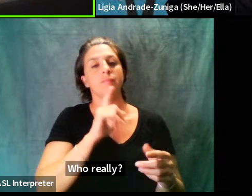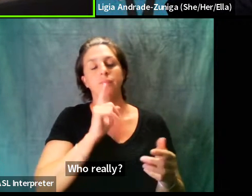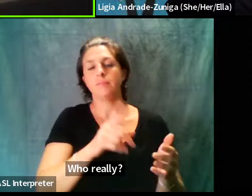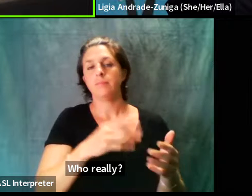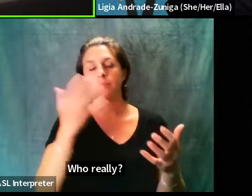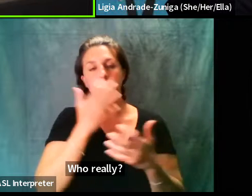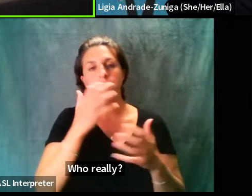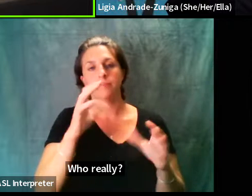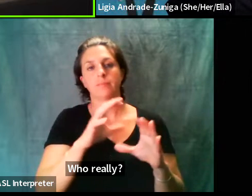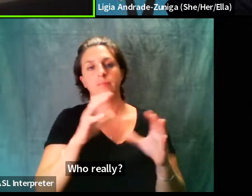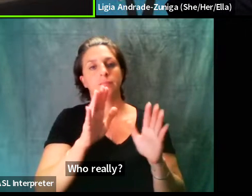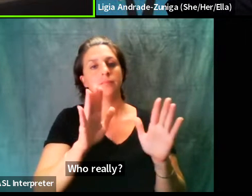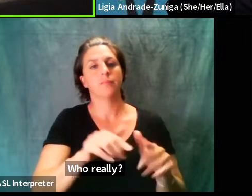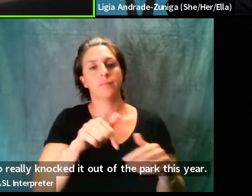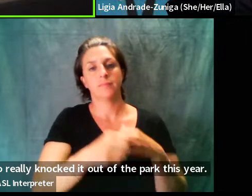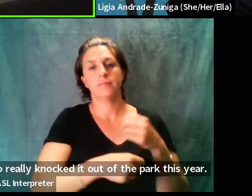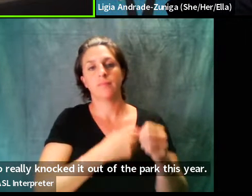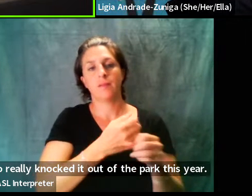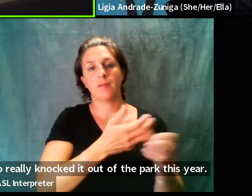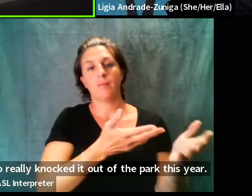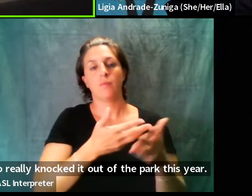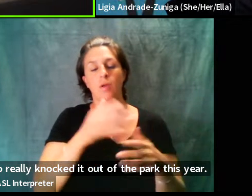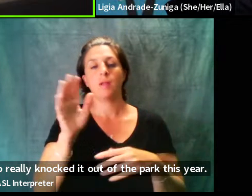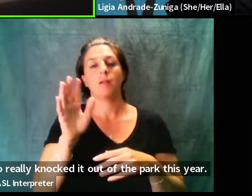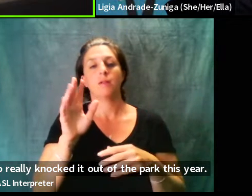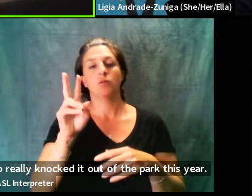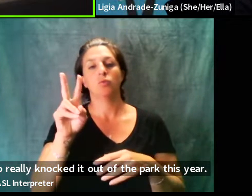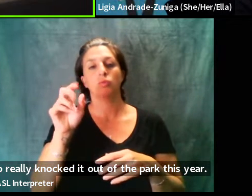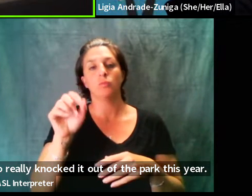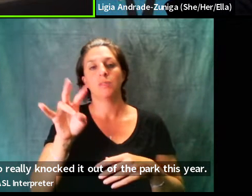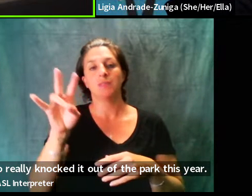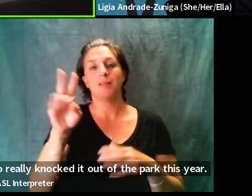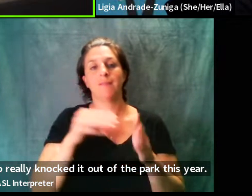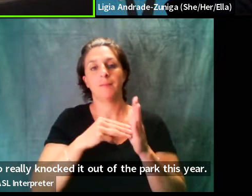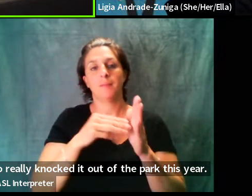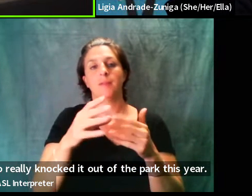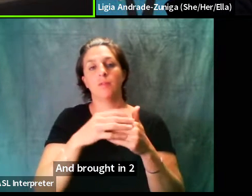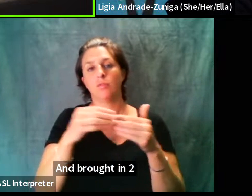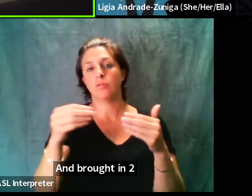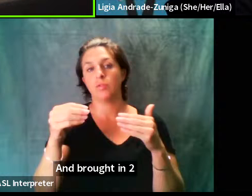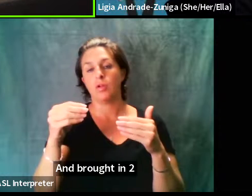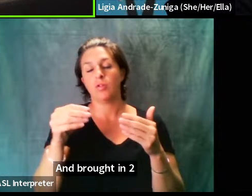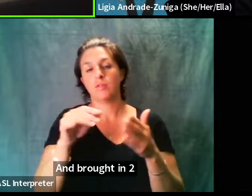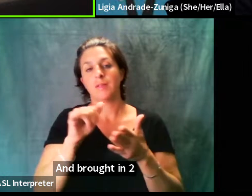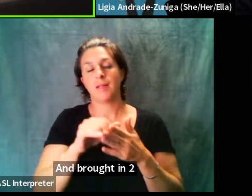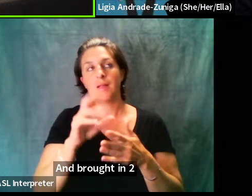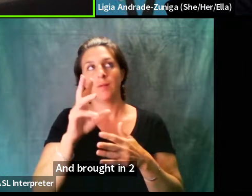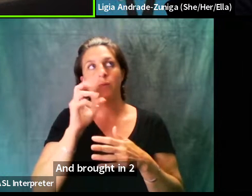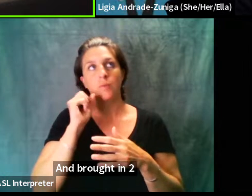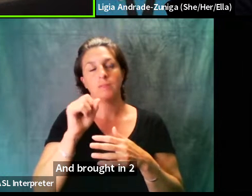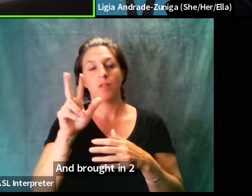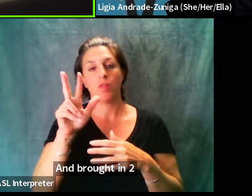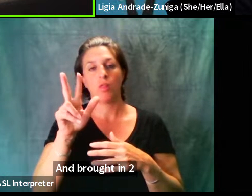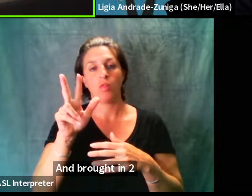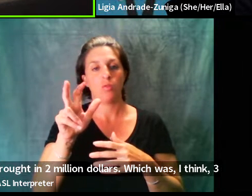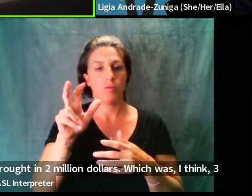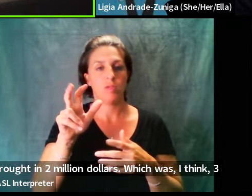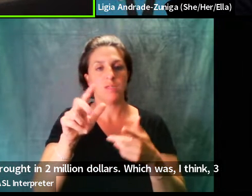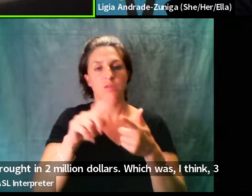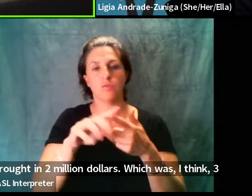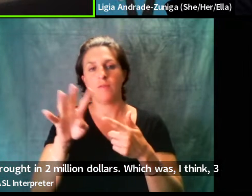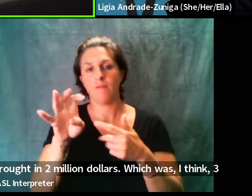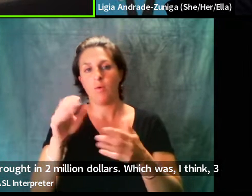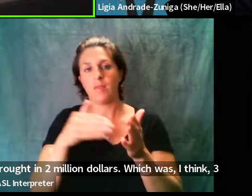year and brought in $2.7 million, which was, I think, 300,000 to 400,000